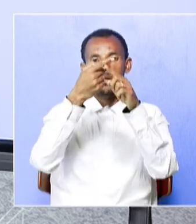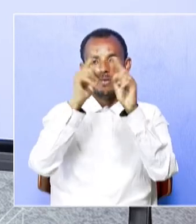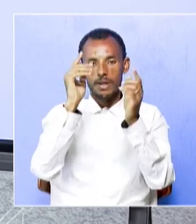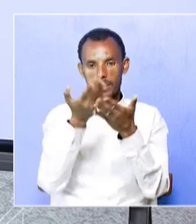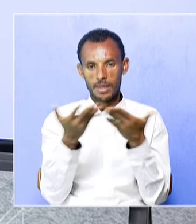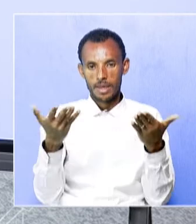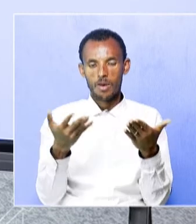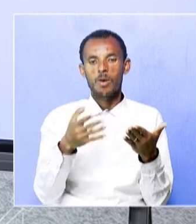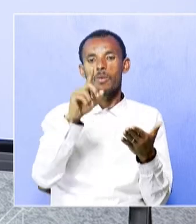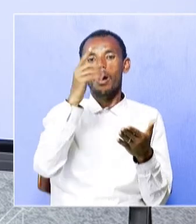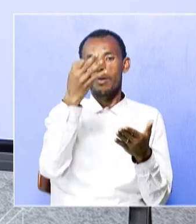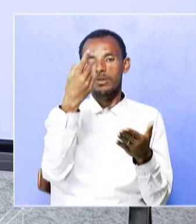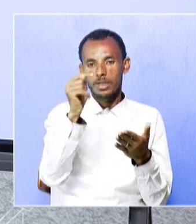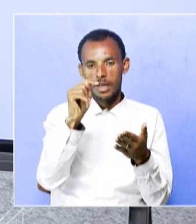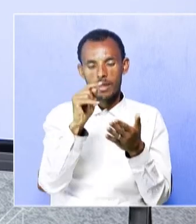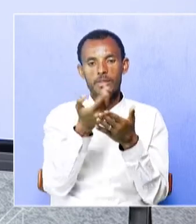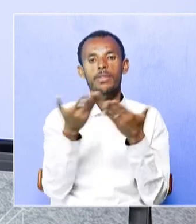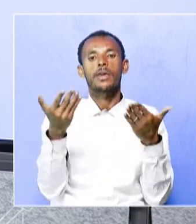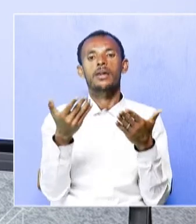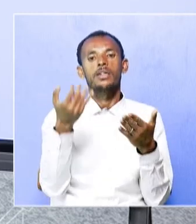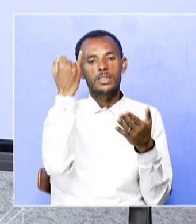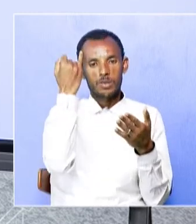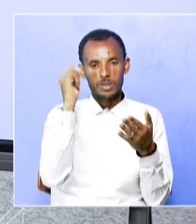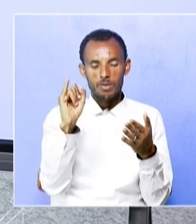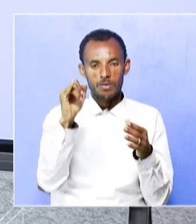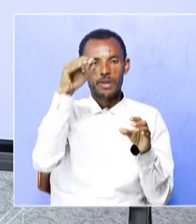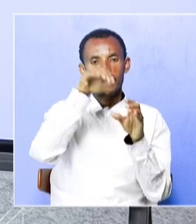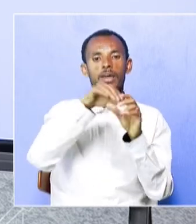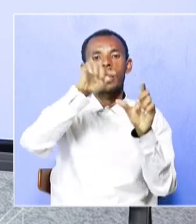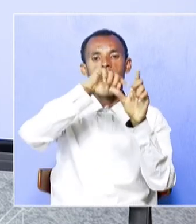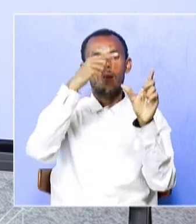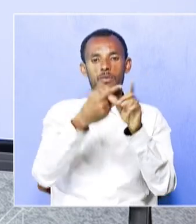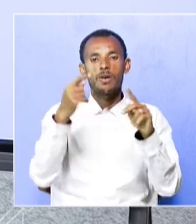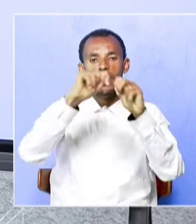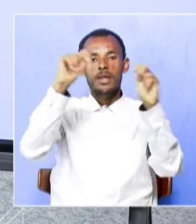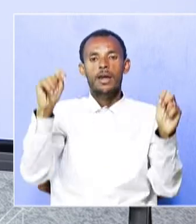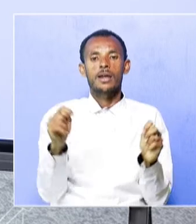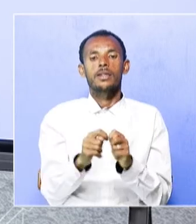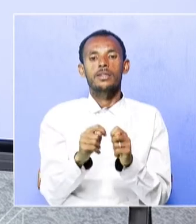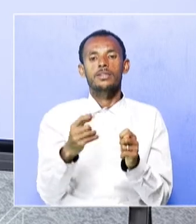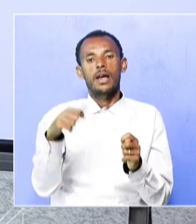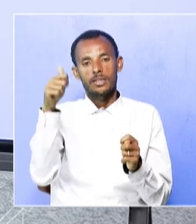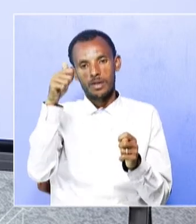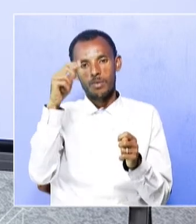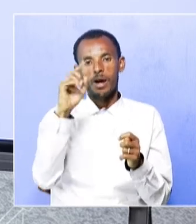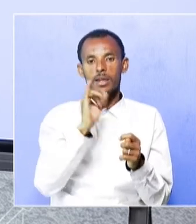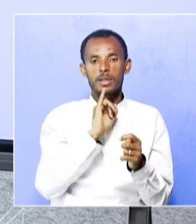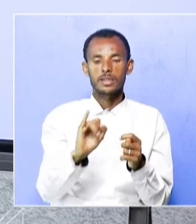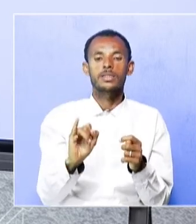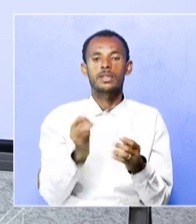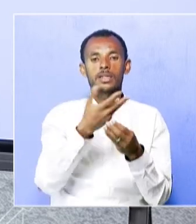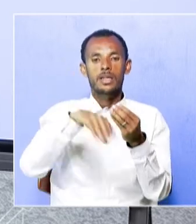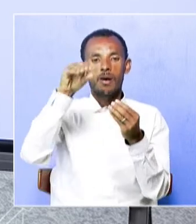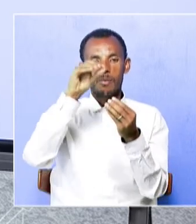things. One of the thing is the concept of sum of interior angles of a triangle. The other one is the